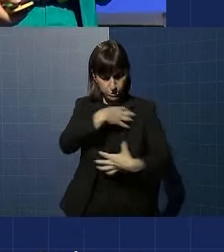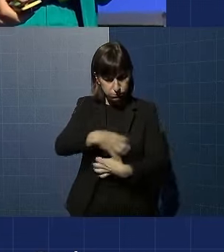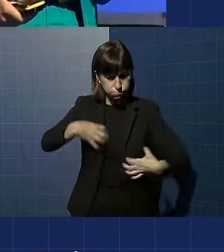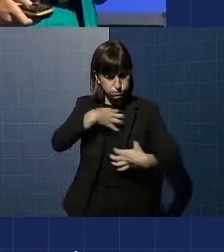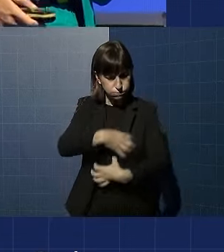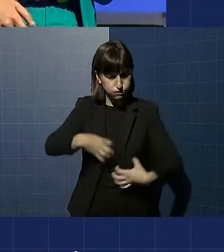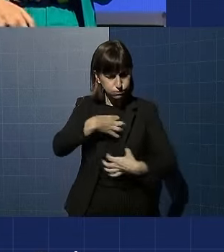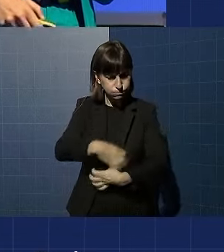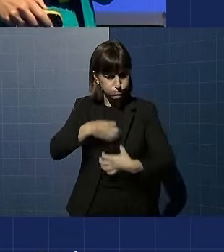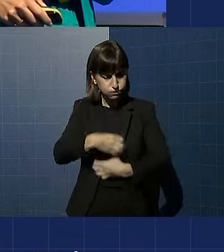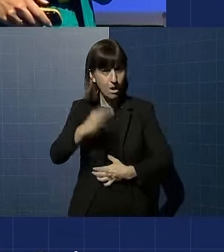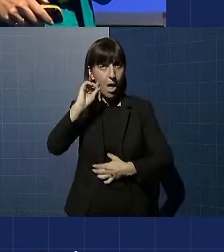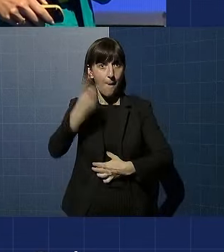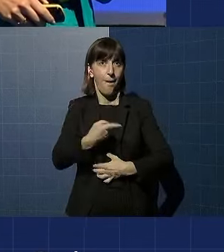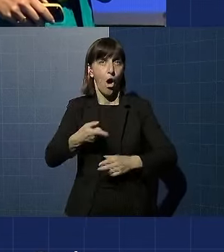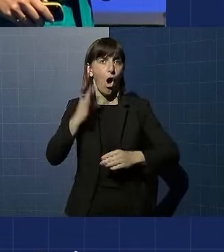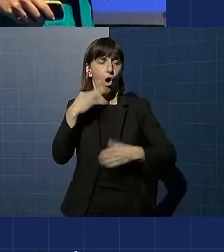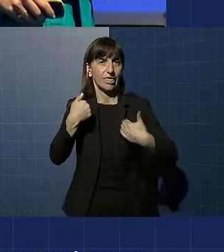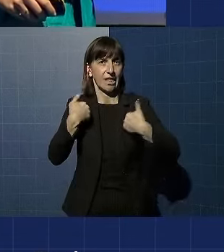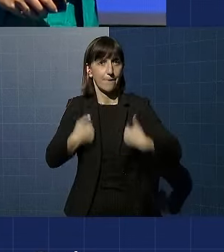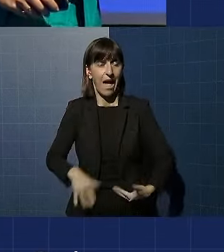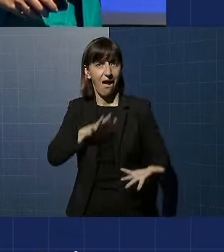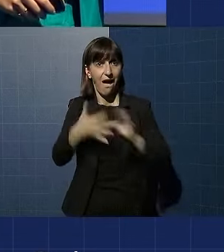counteracting muscle and bone loss in space.